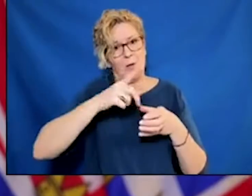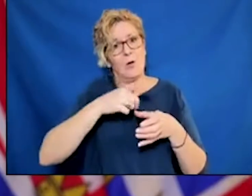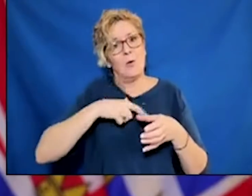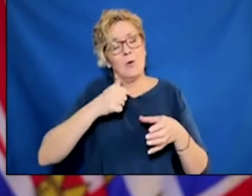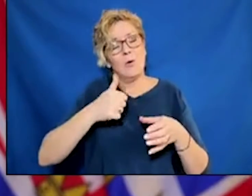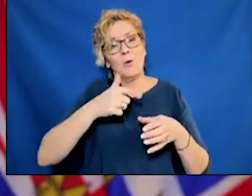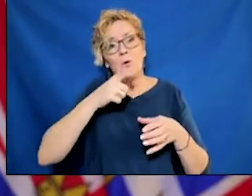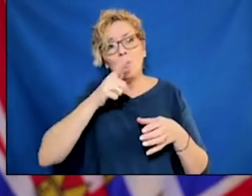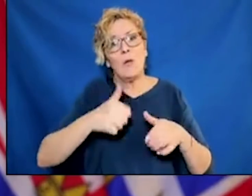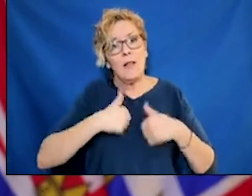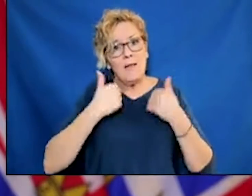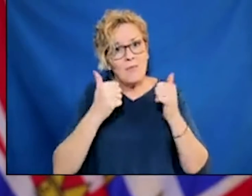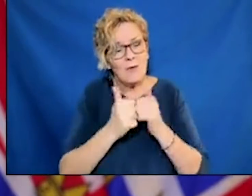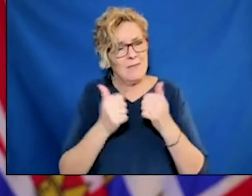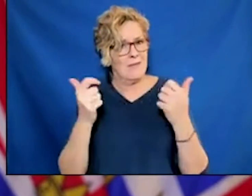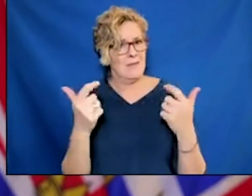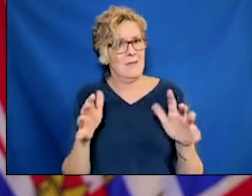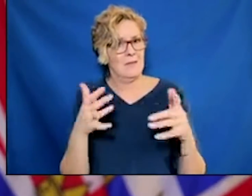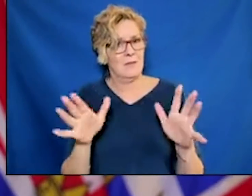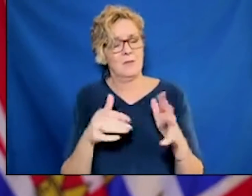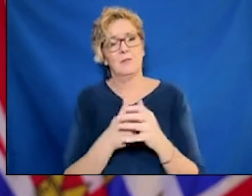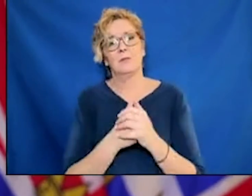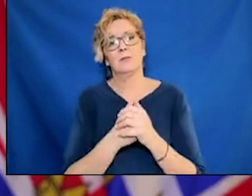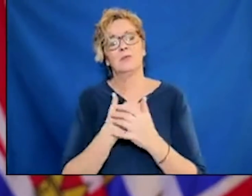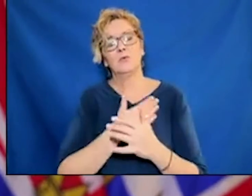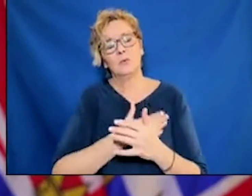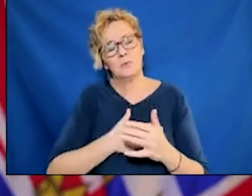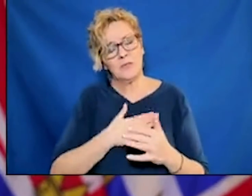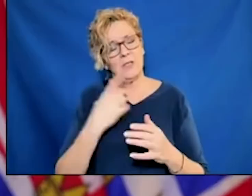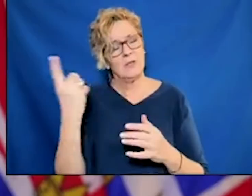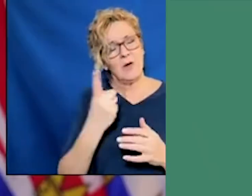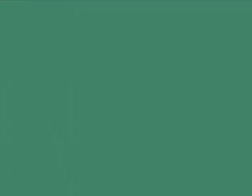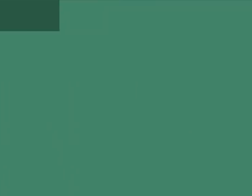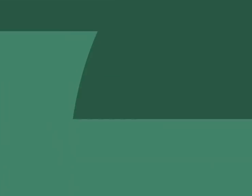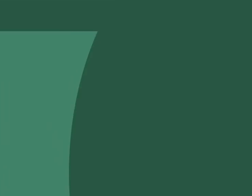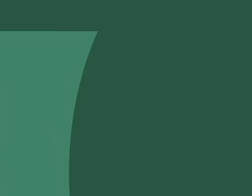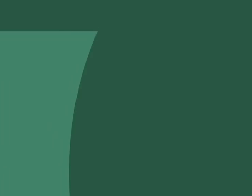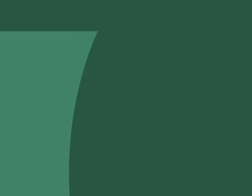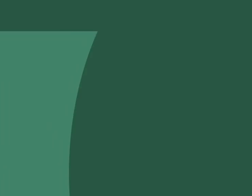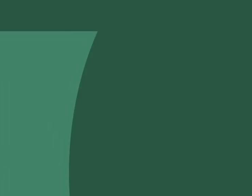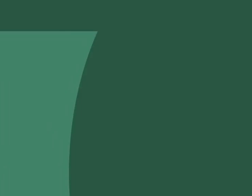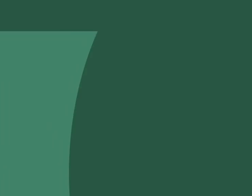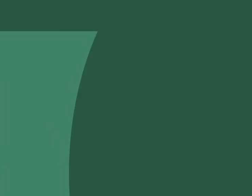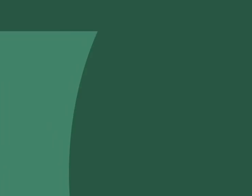staying calm and being supportive of each other and staying safe. Thank you.